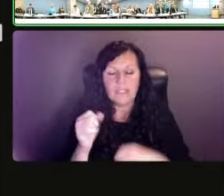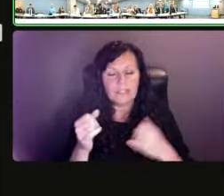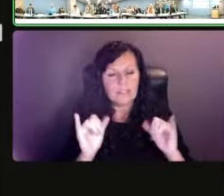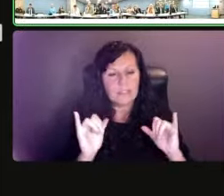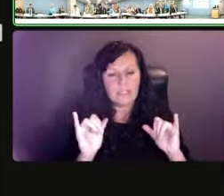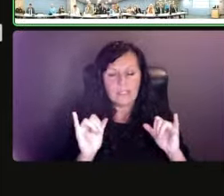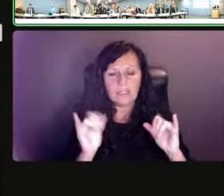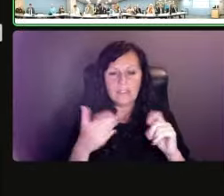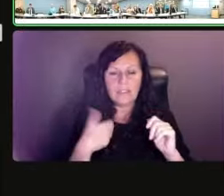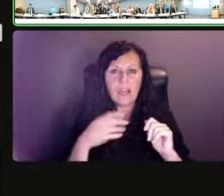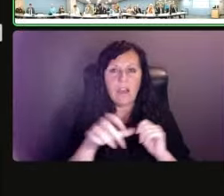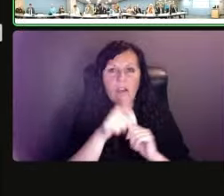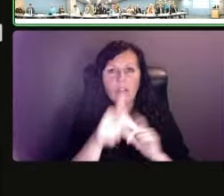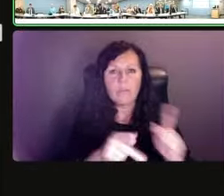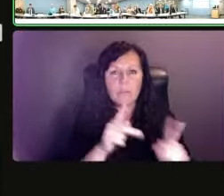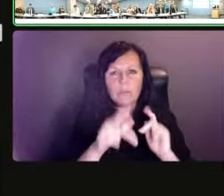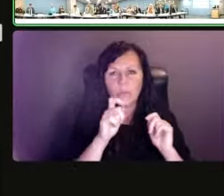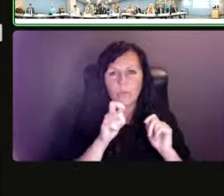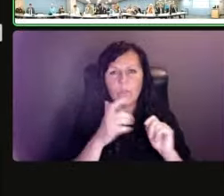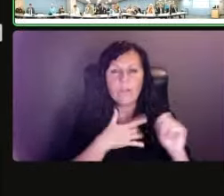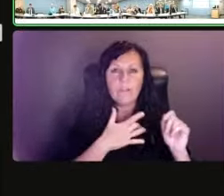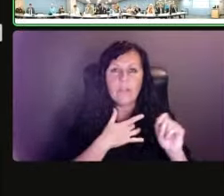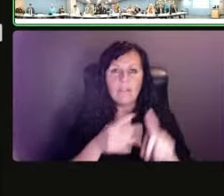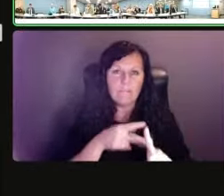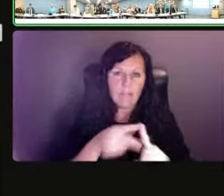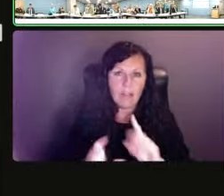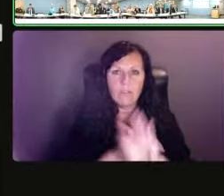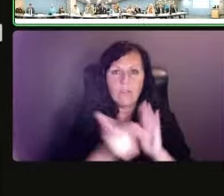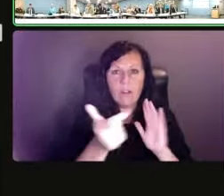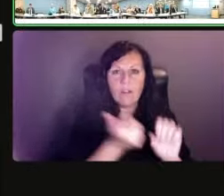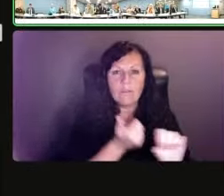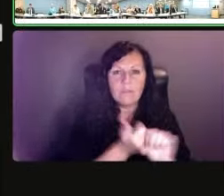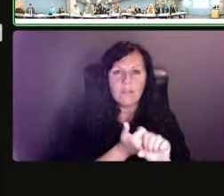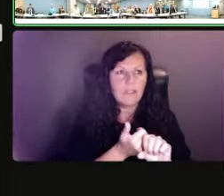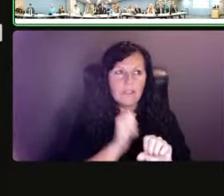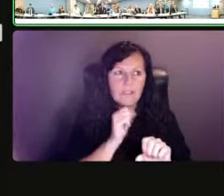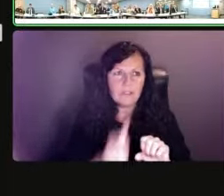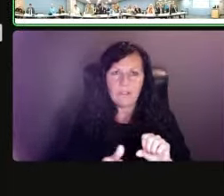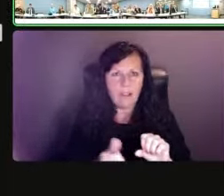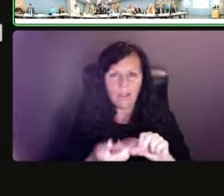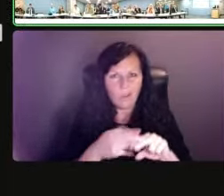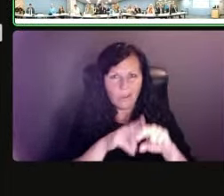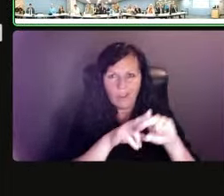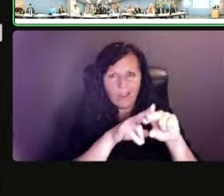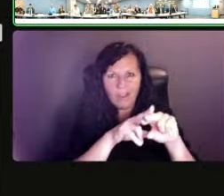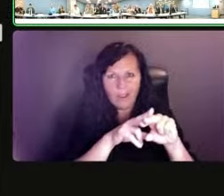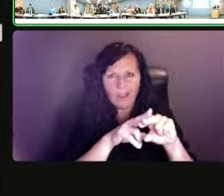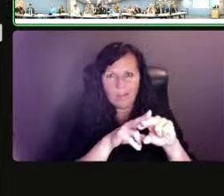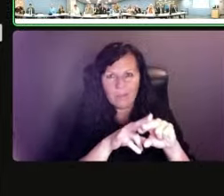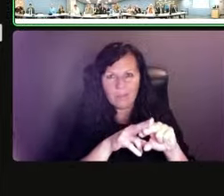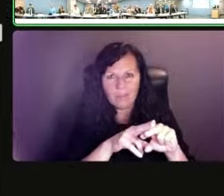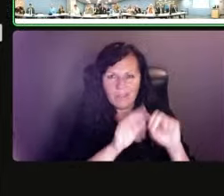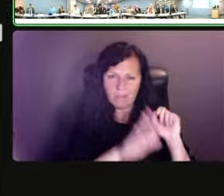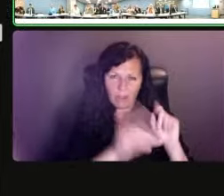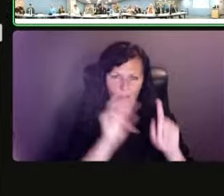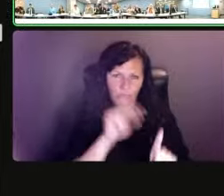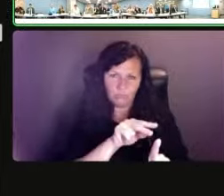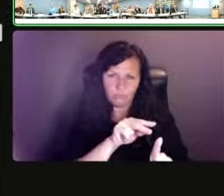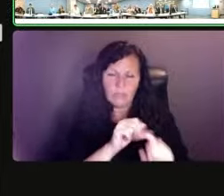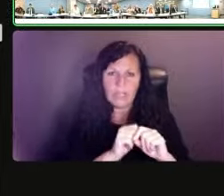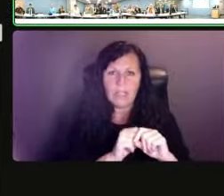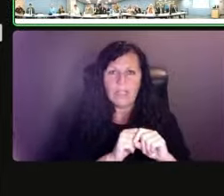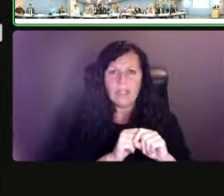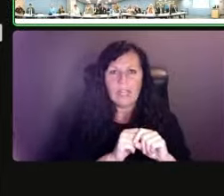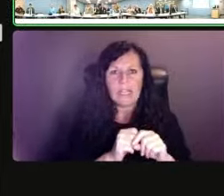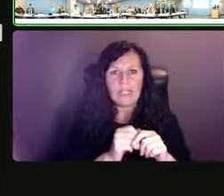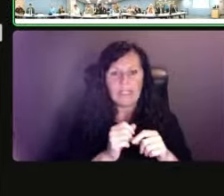other people that feel that the violent crime is not going up as they feel. And yet it's